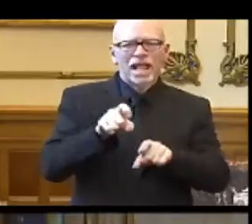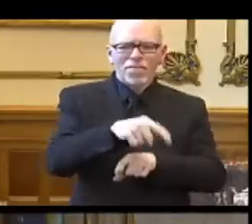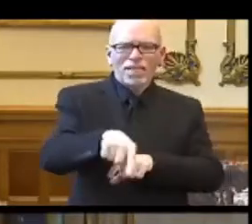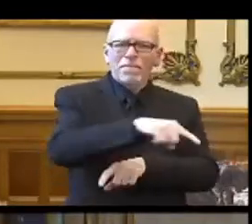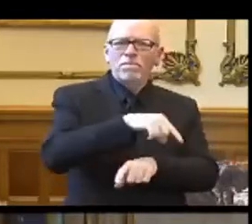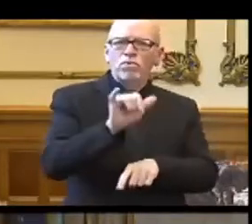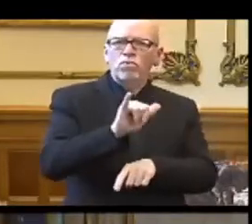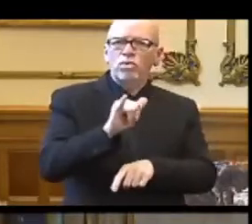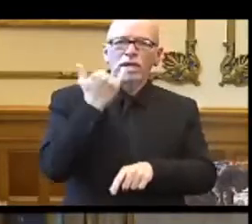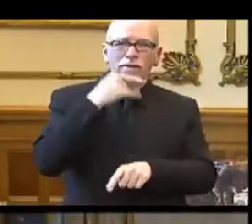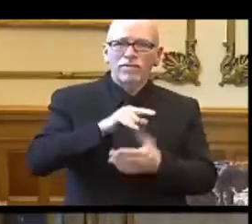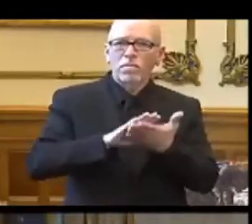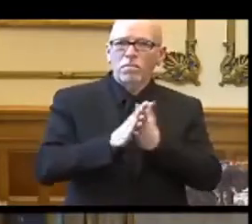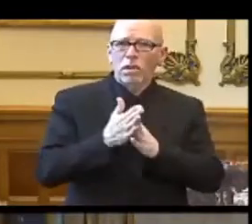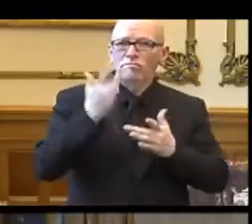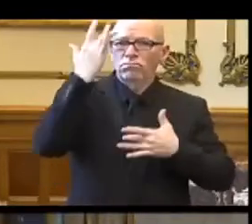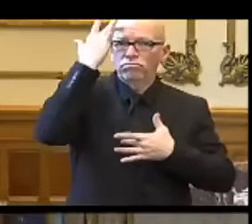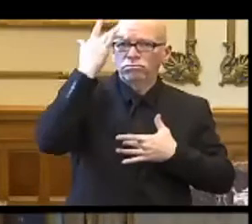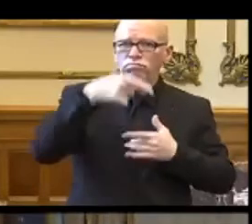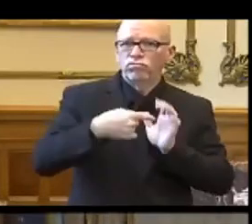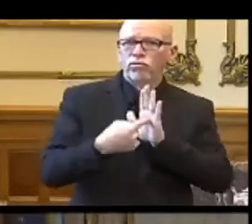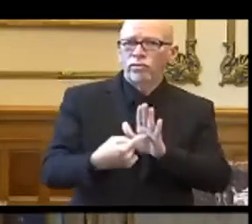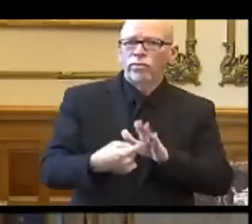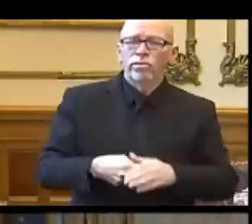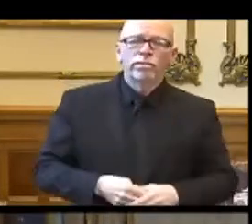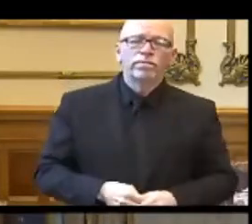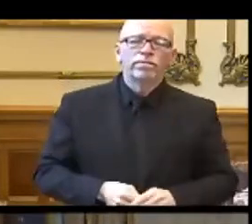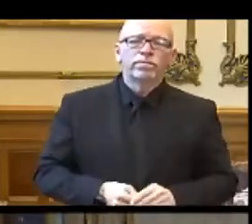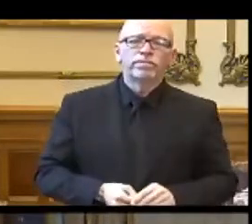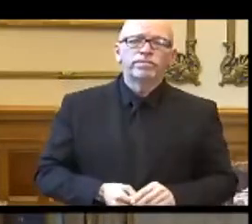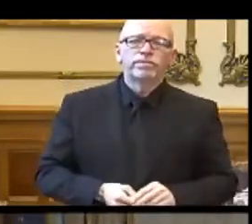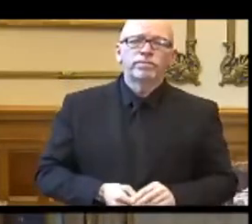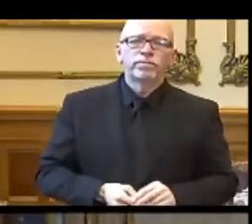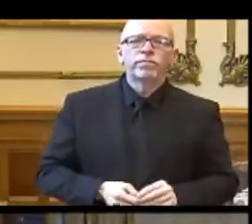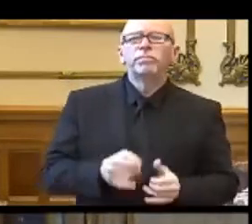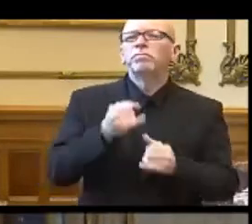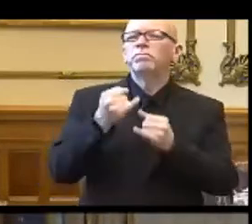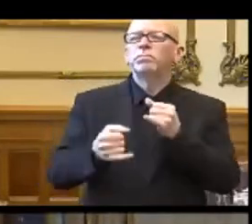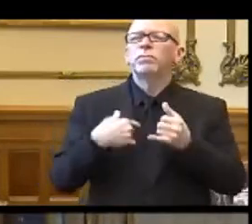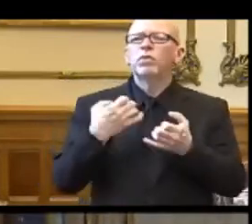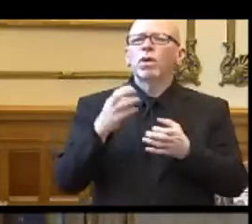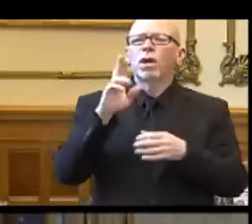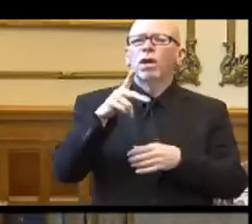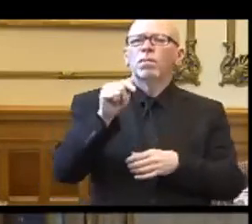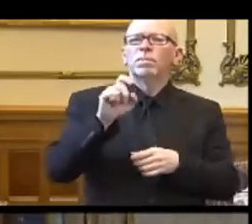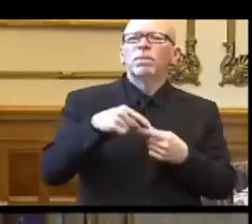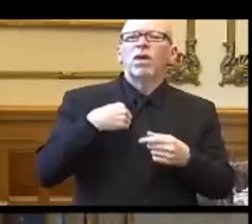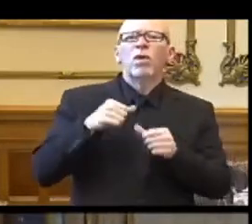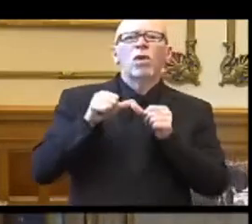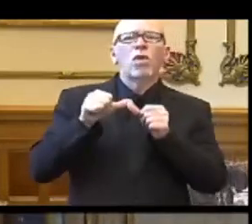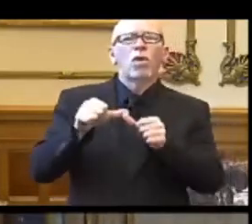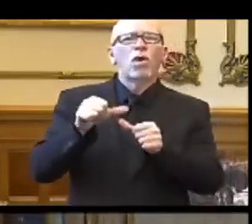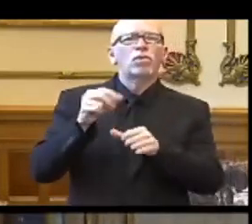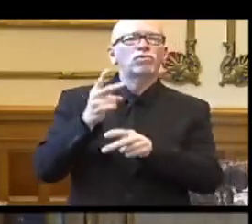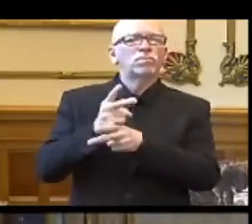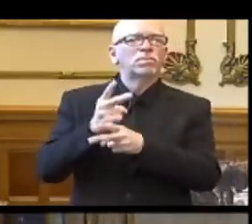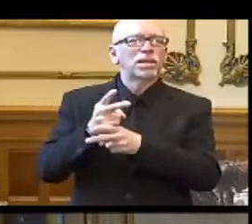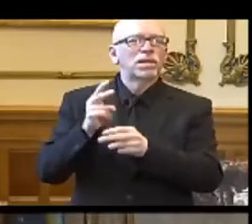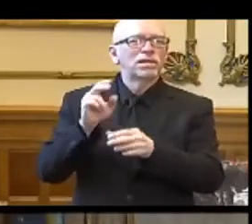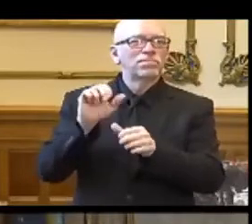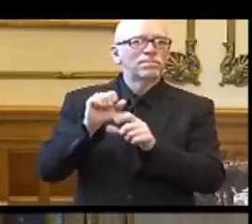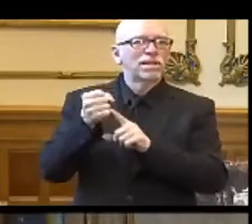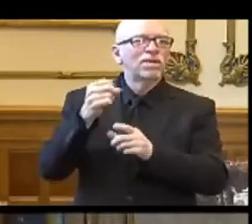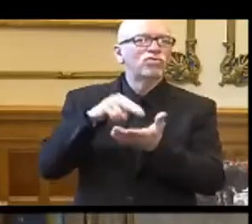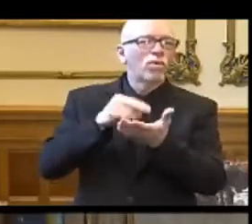contacts if they become symptomatic. Finally, I want to provide some brief updates on our long-term care settings. As I noted